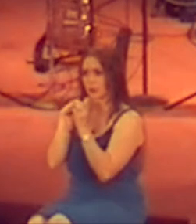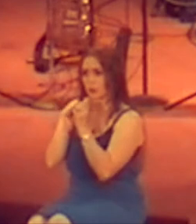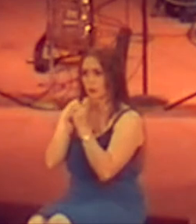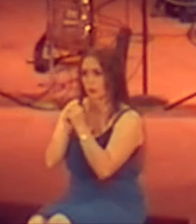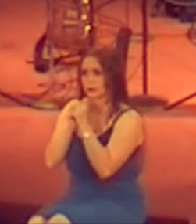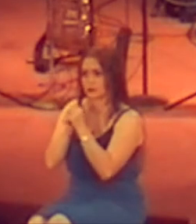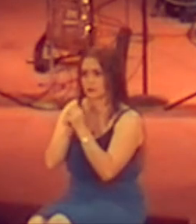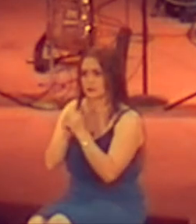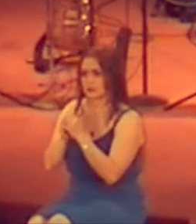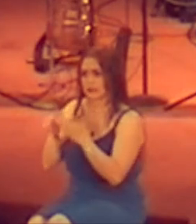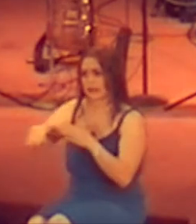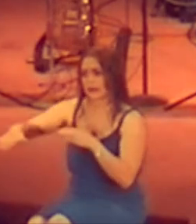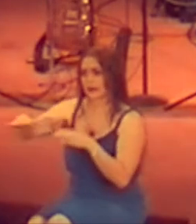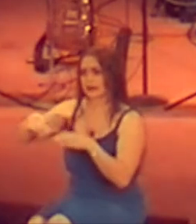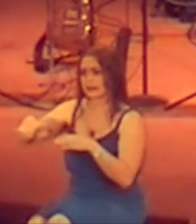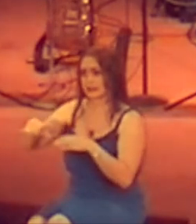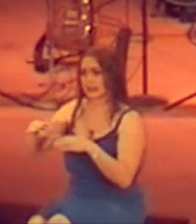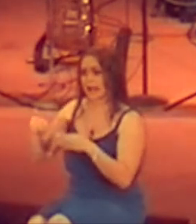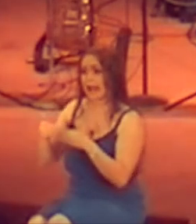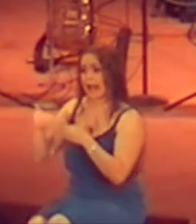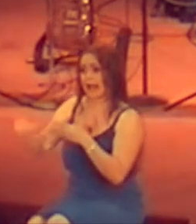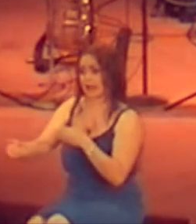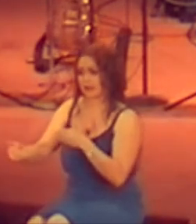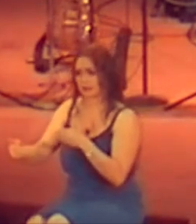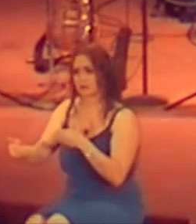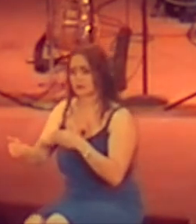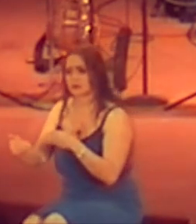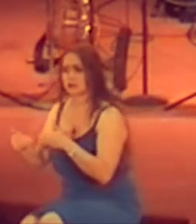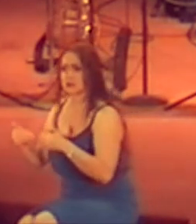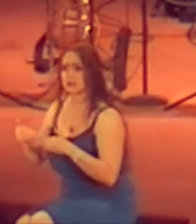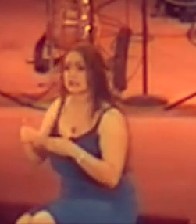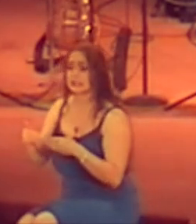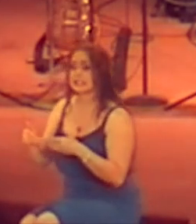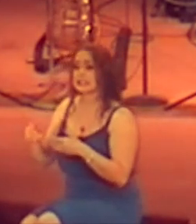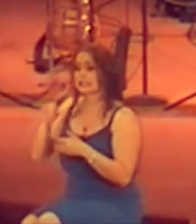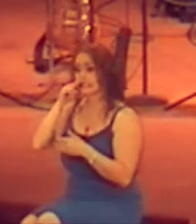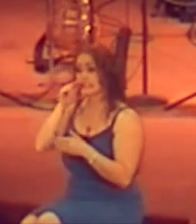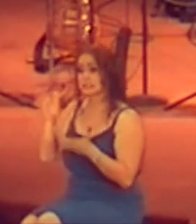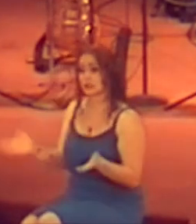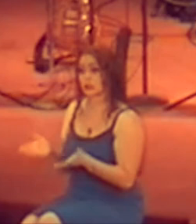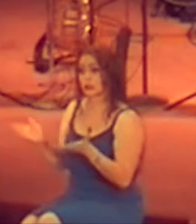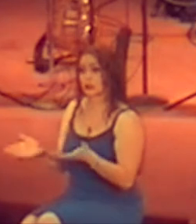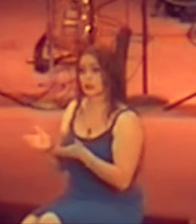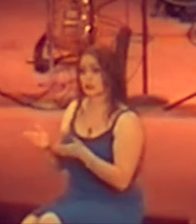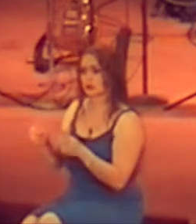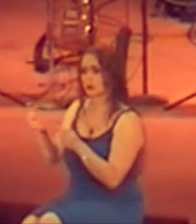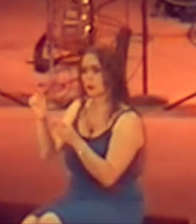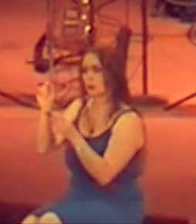set, these students were encouraged to walk up to these mirrors and write words that they viewed themselves as,